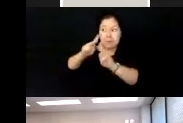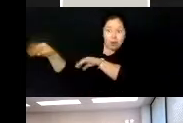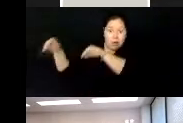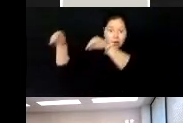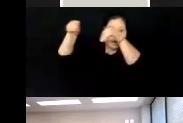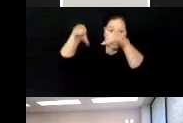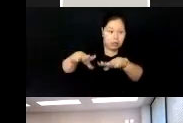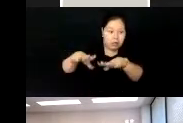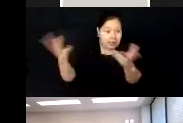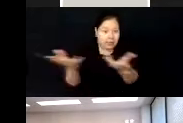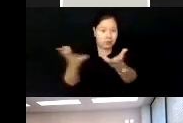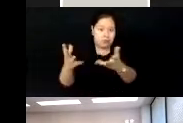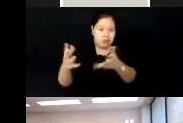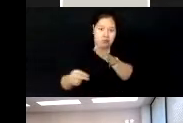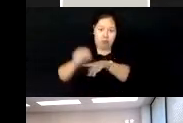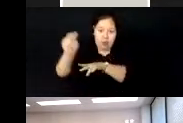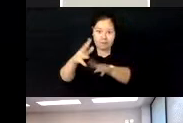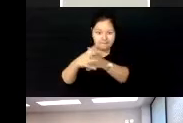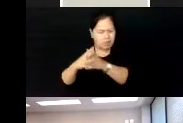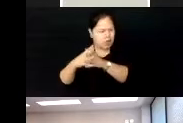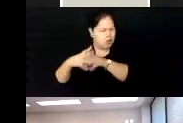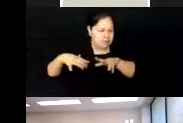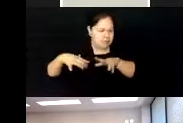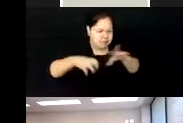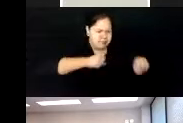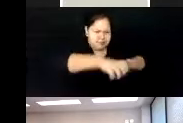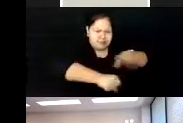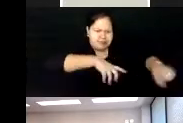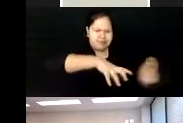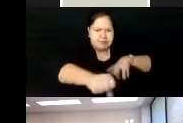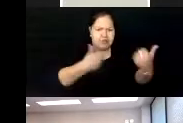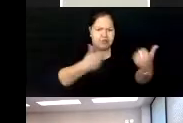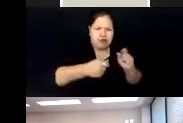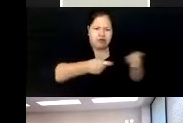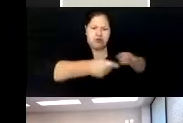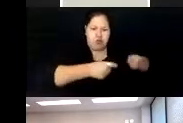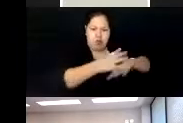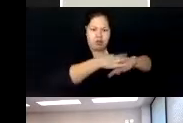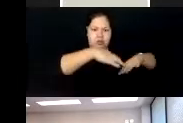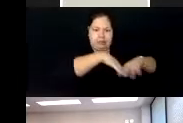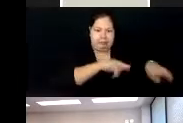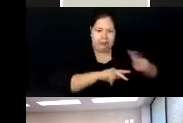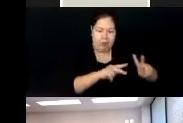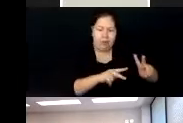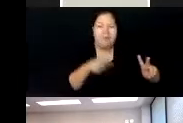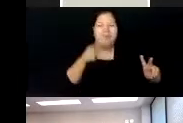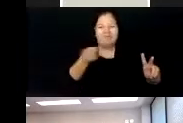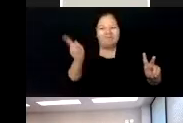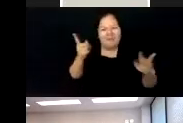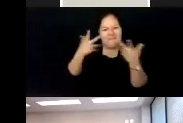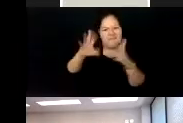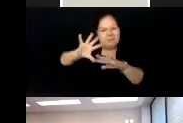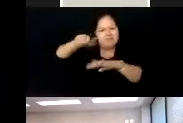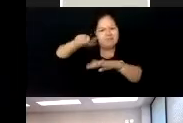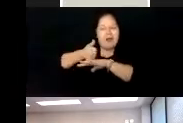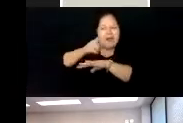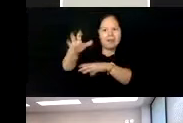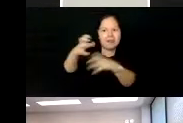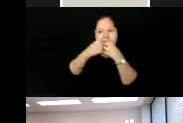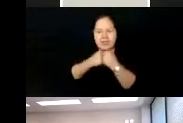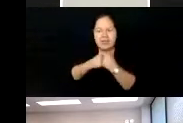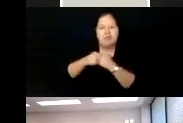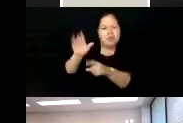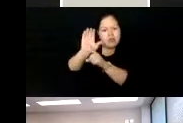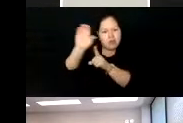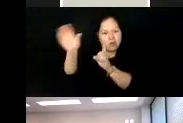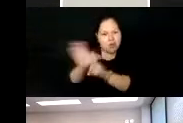took over, and began to control Indigenous peoples. Colonizers imposed their own sets of values, their own cultural